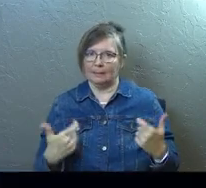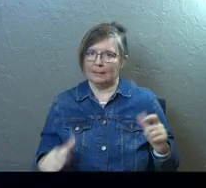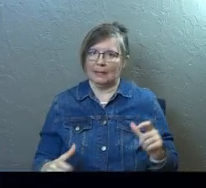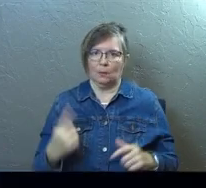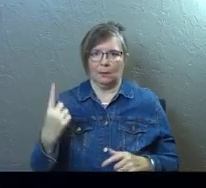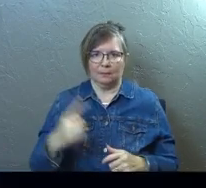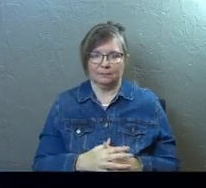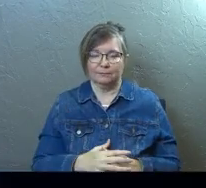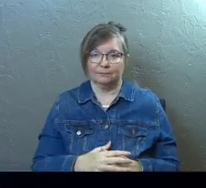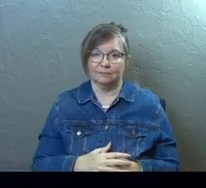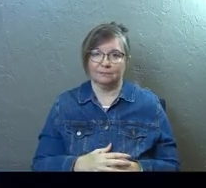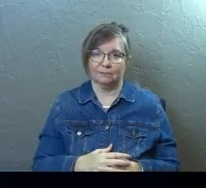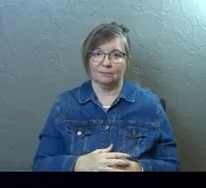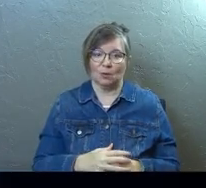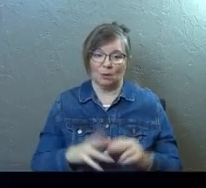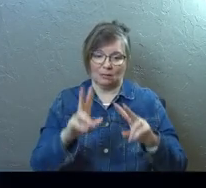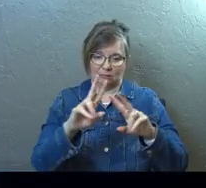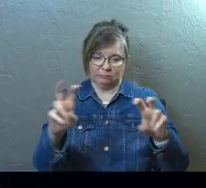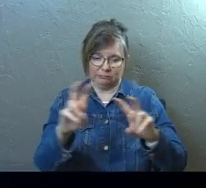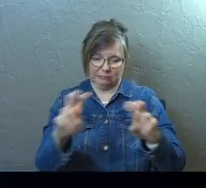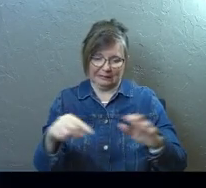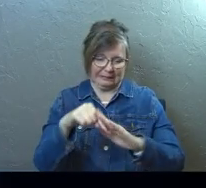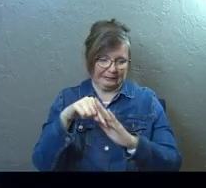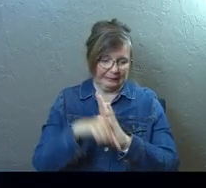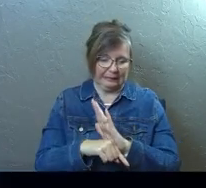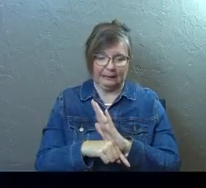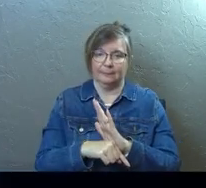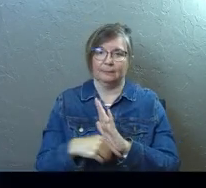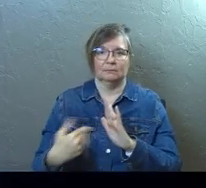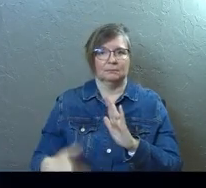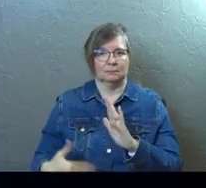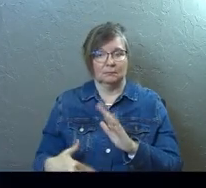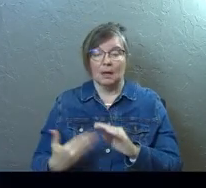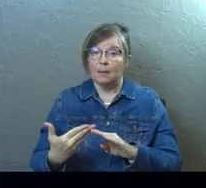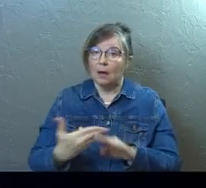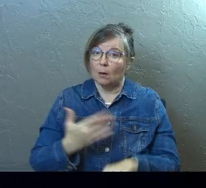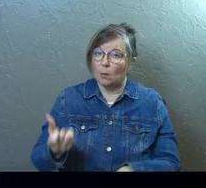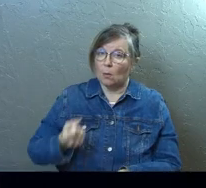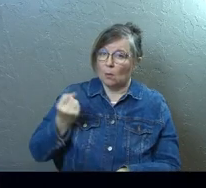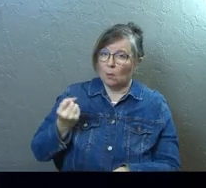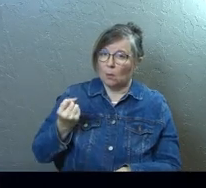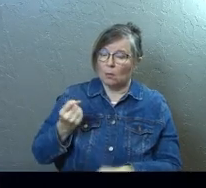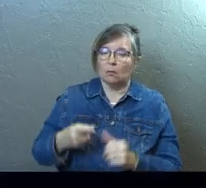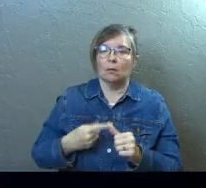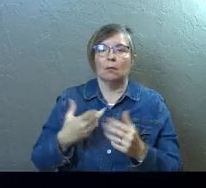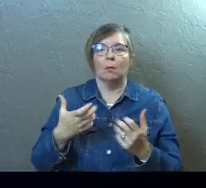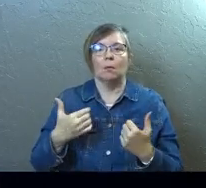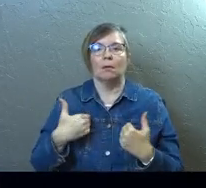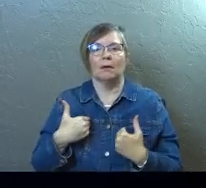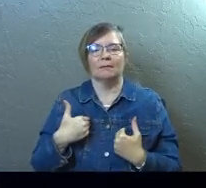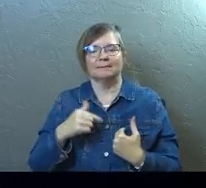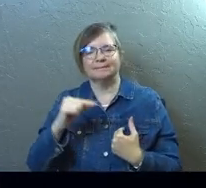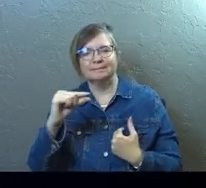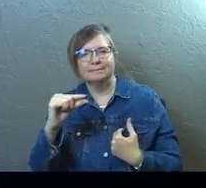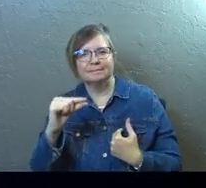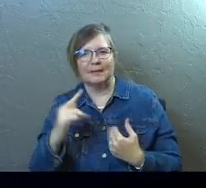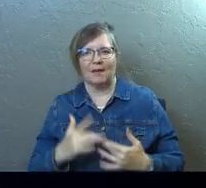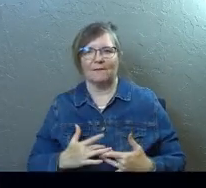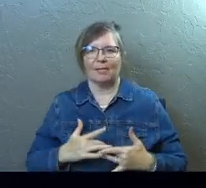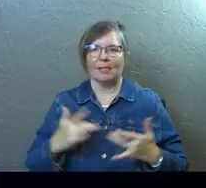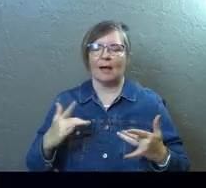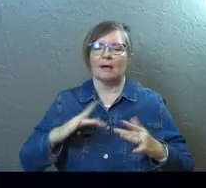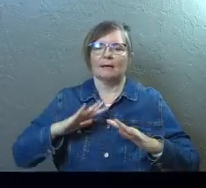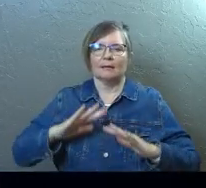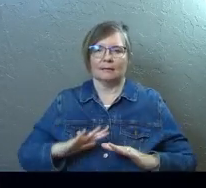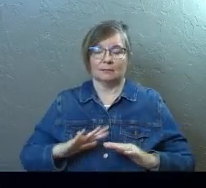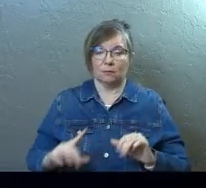This is going to take us into some deep places this morning. But before we do, I want to have a little bit of